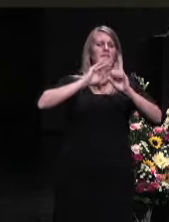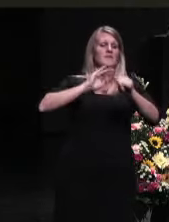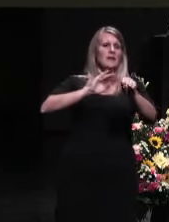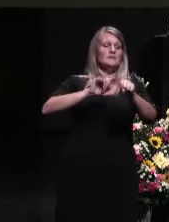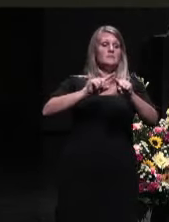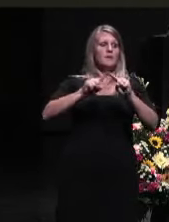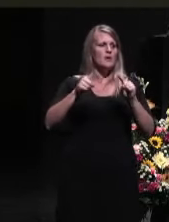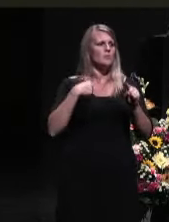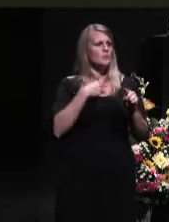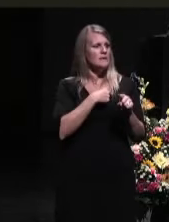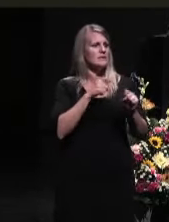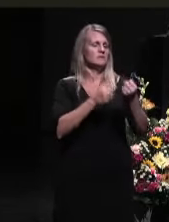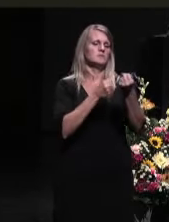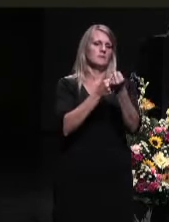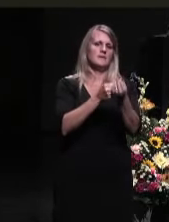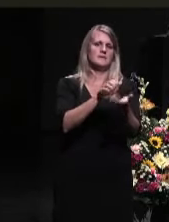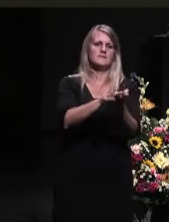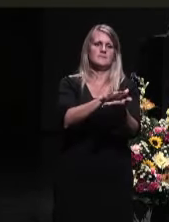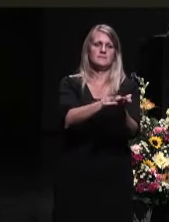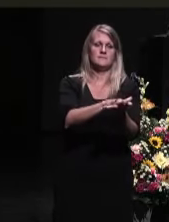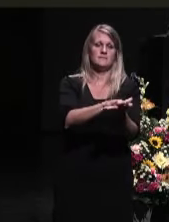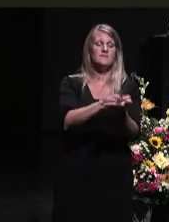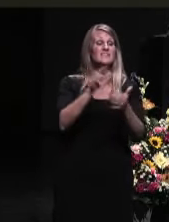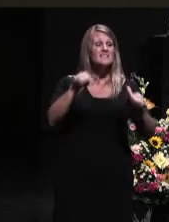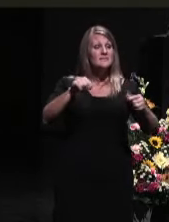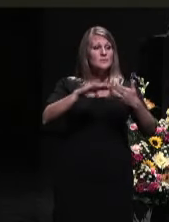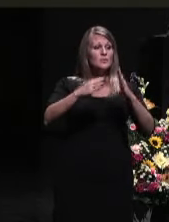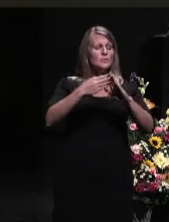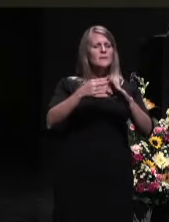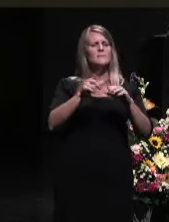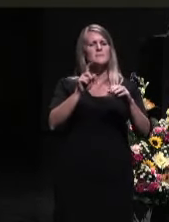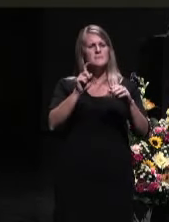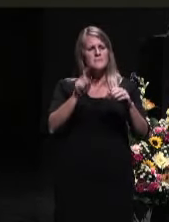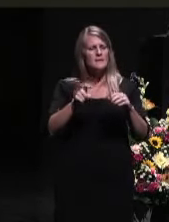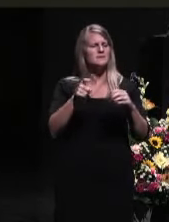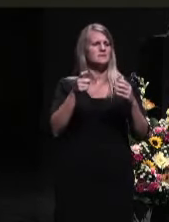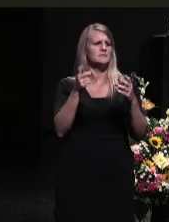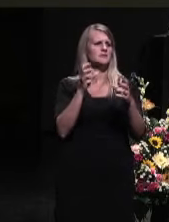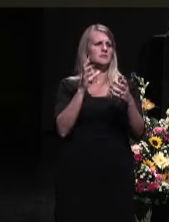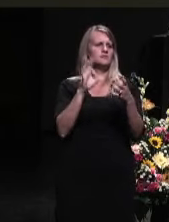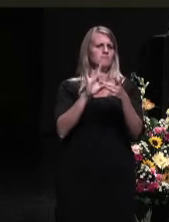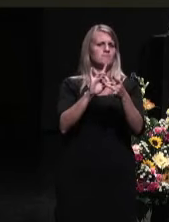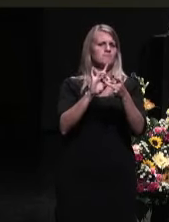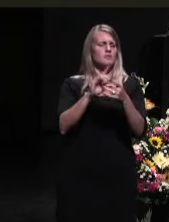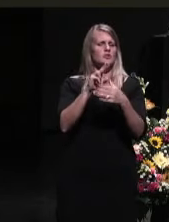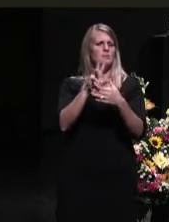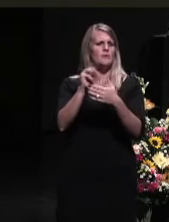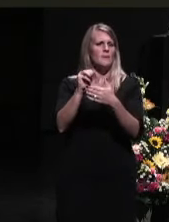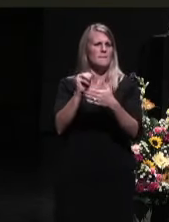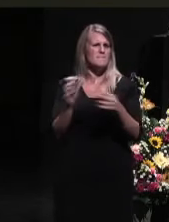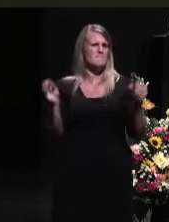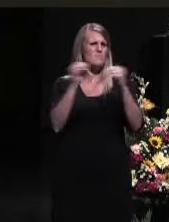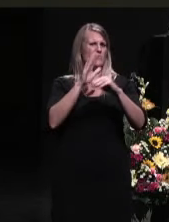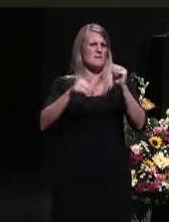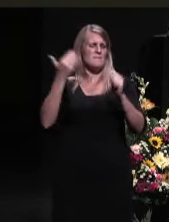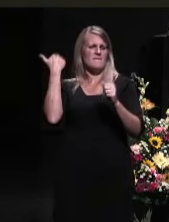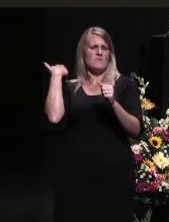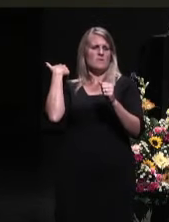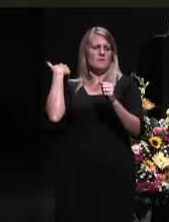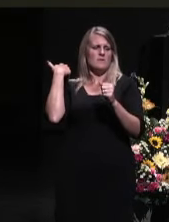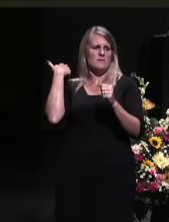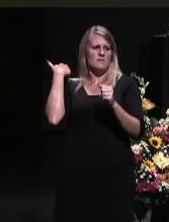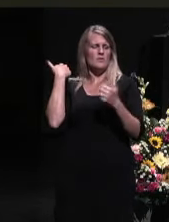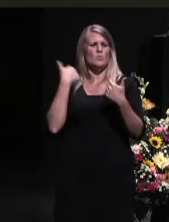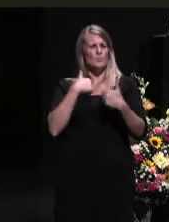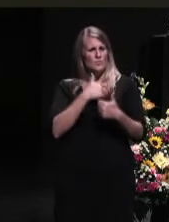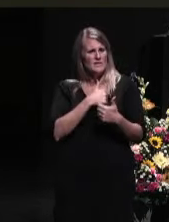is needed. This community needs UWM more than ever. I see the price points of private institutions. I know what value